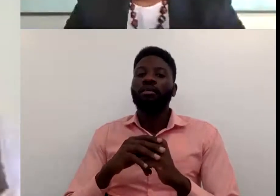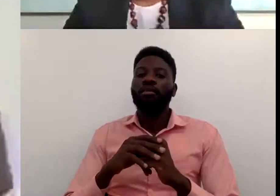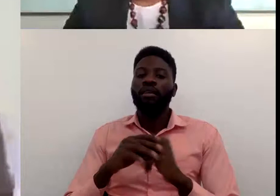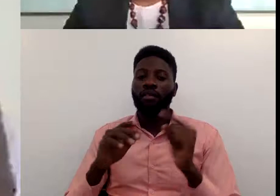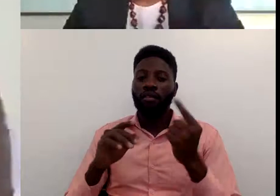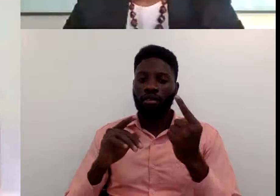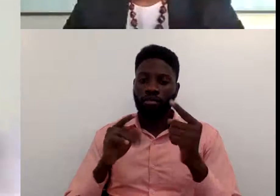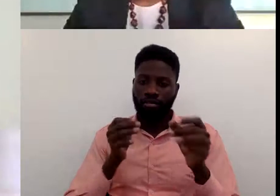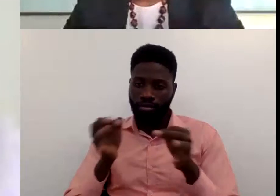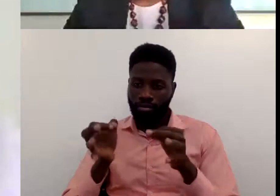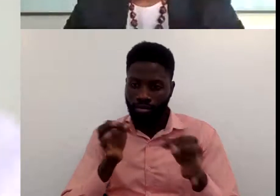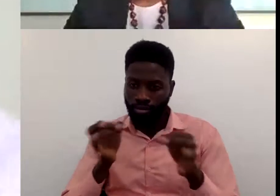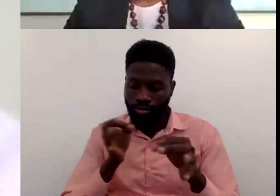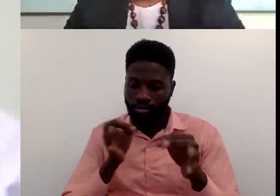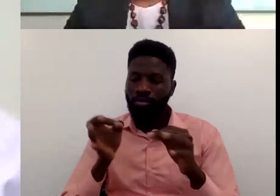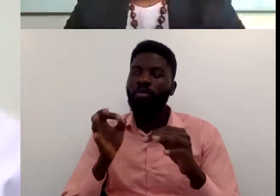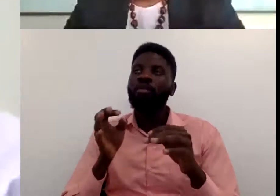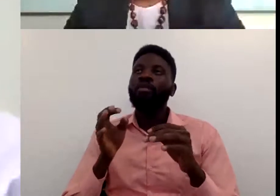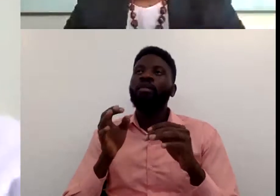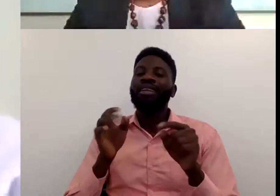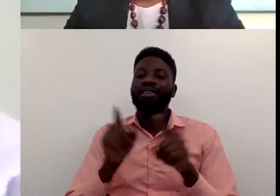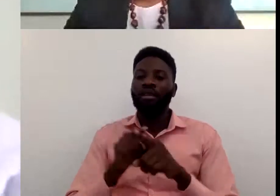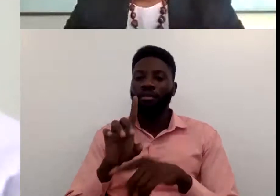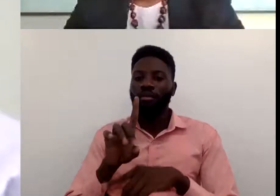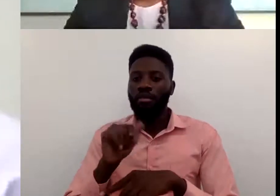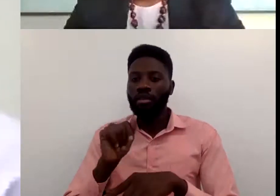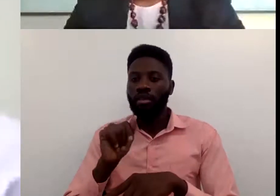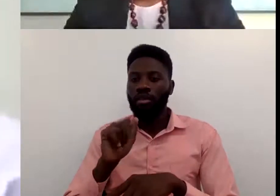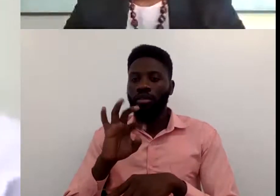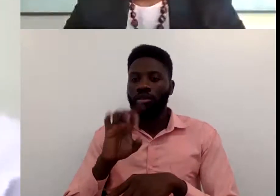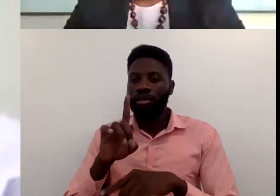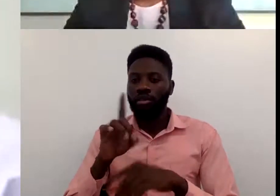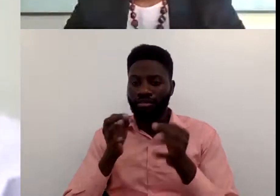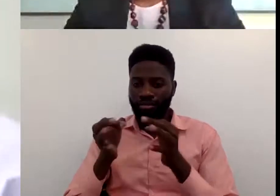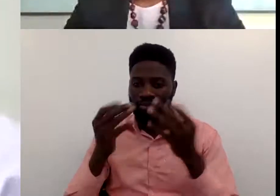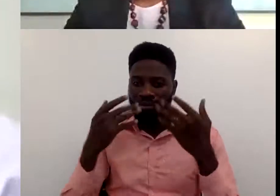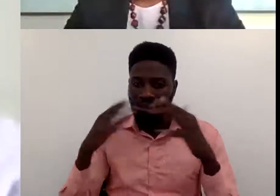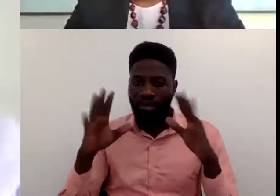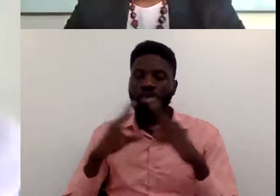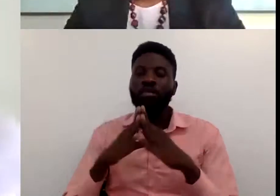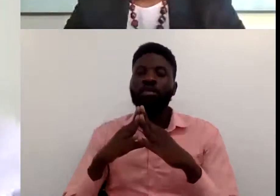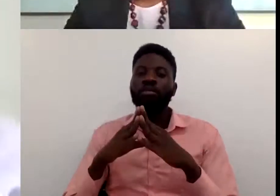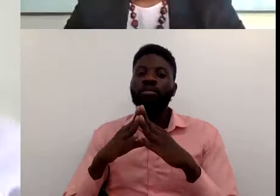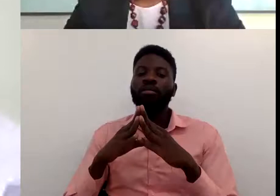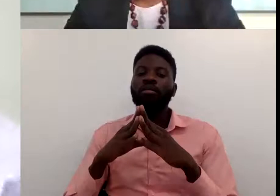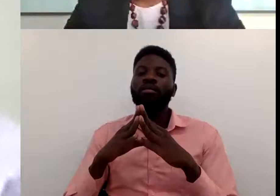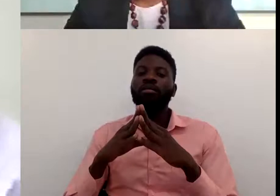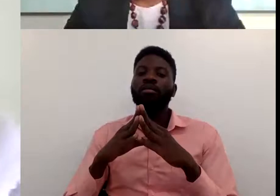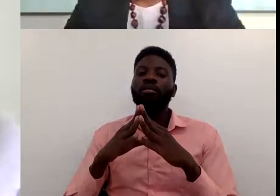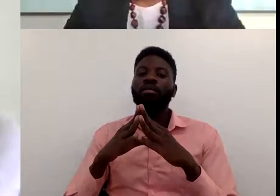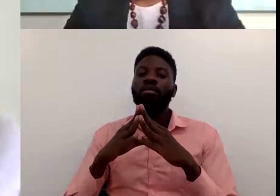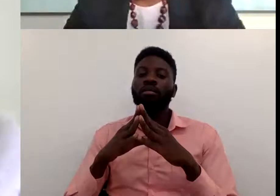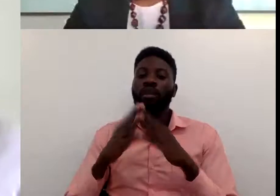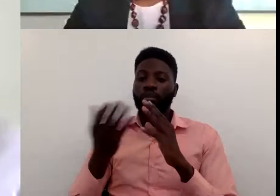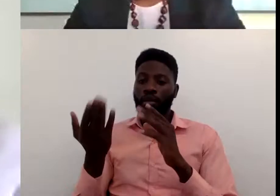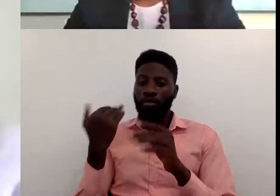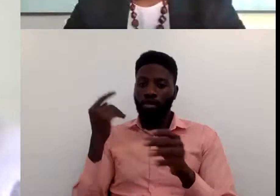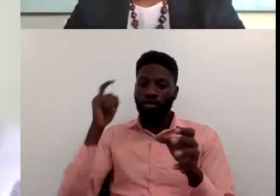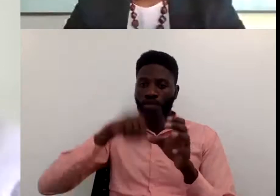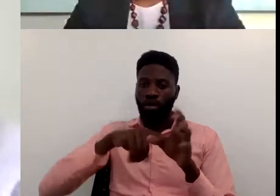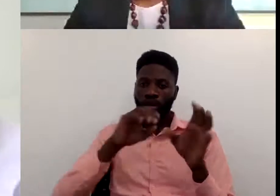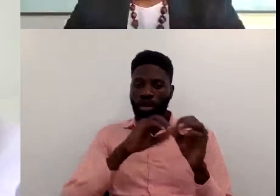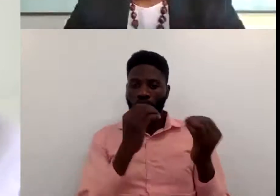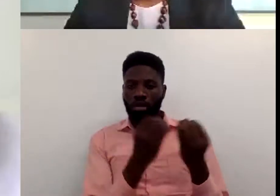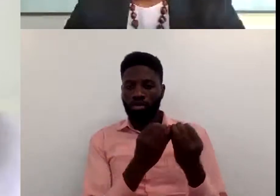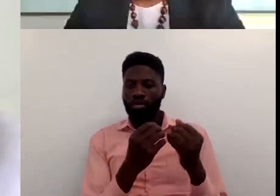from a conversation that David has just talked about, that they joined an organization,